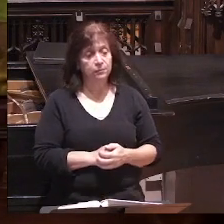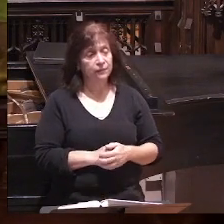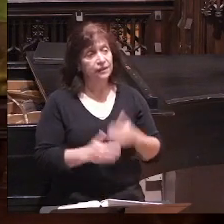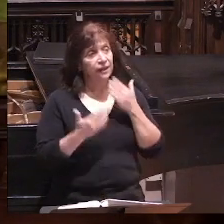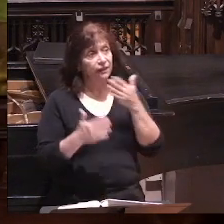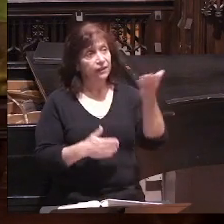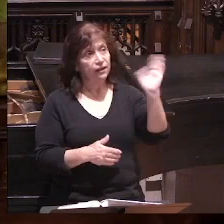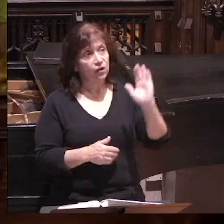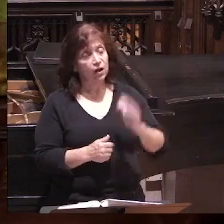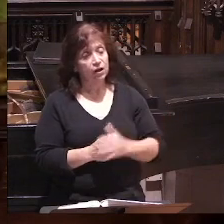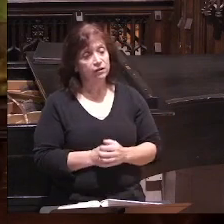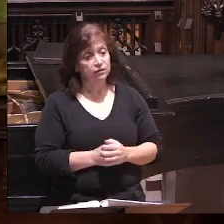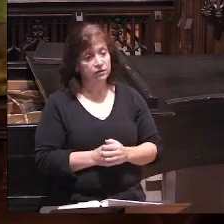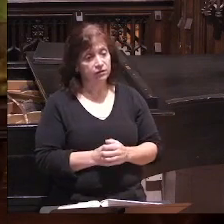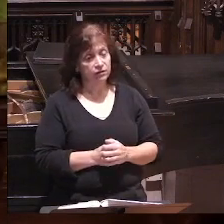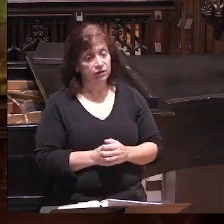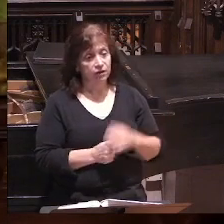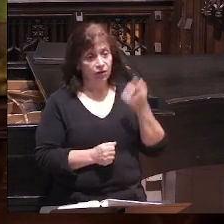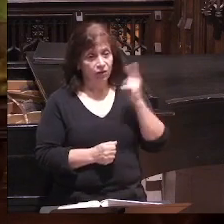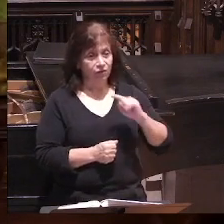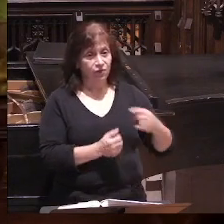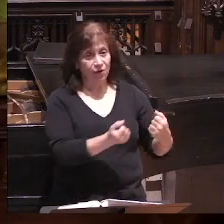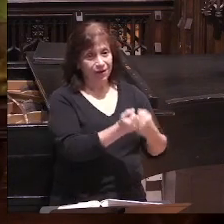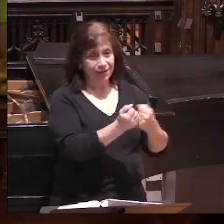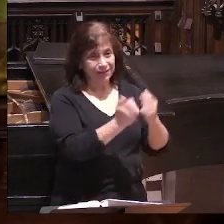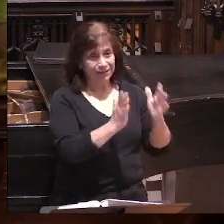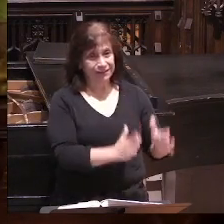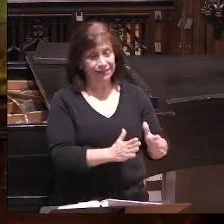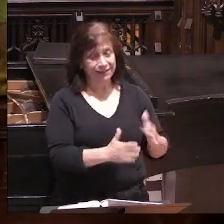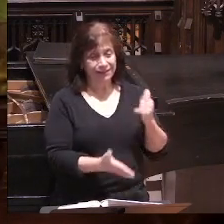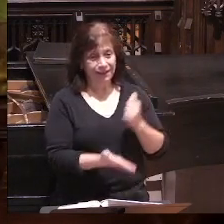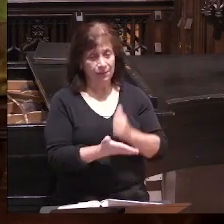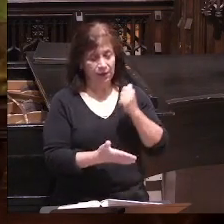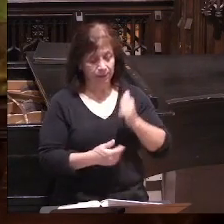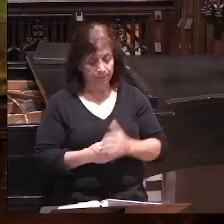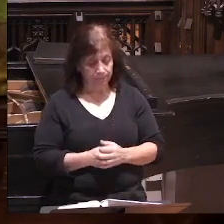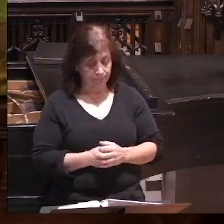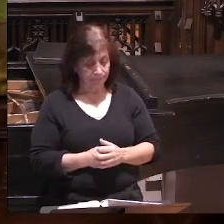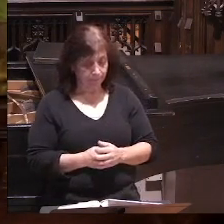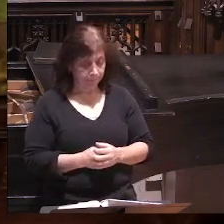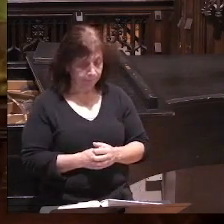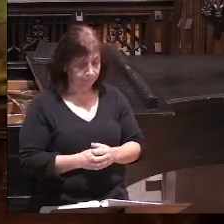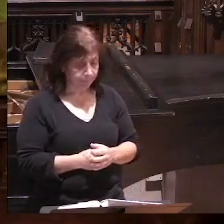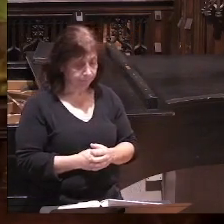Thanks be to God for second chairs. Amen.